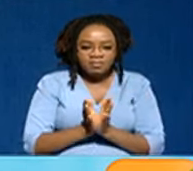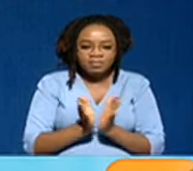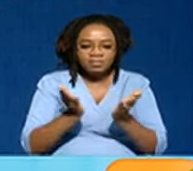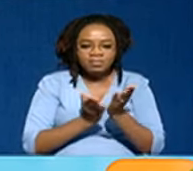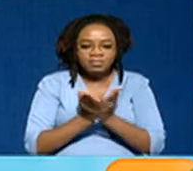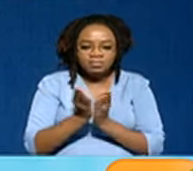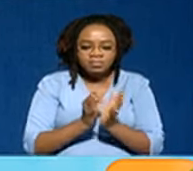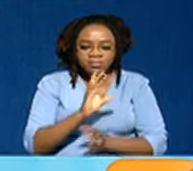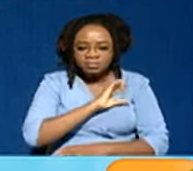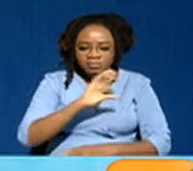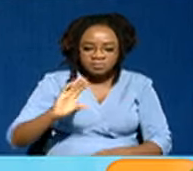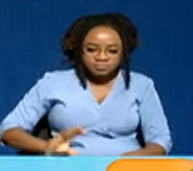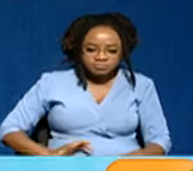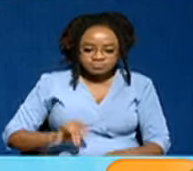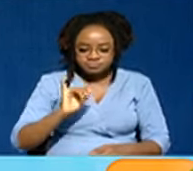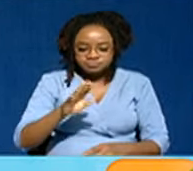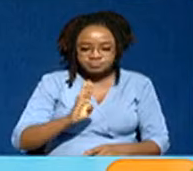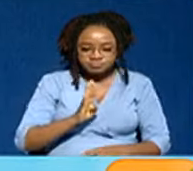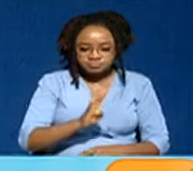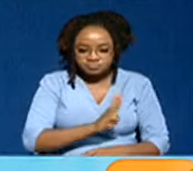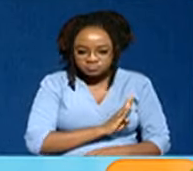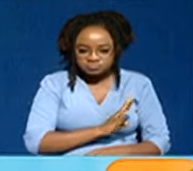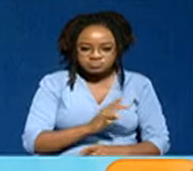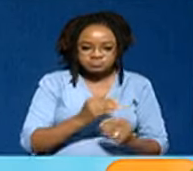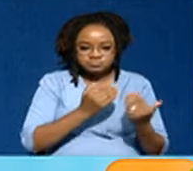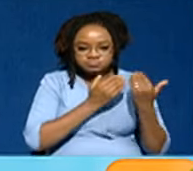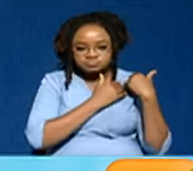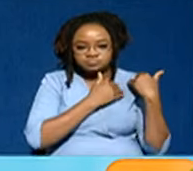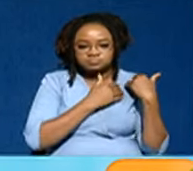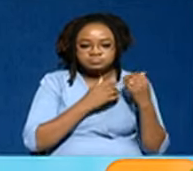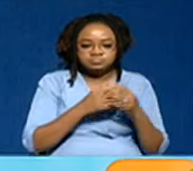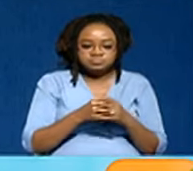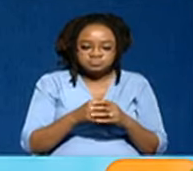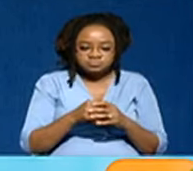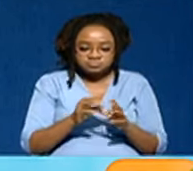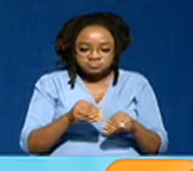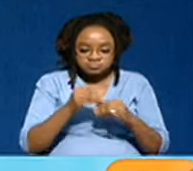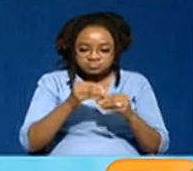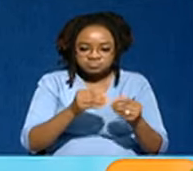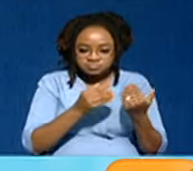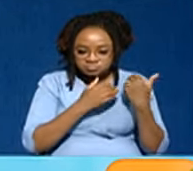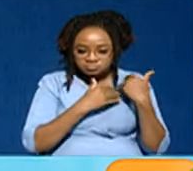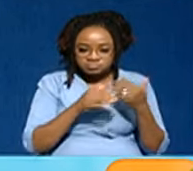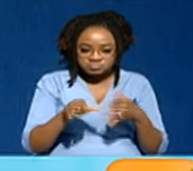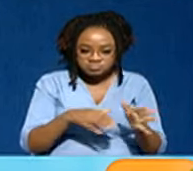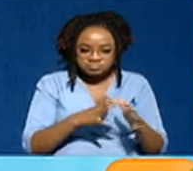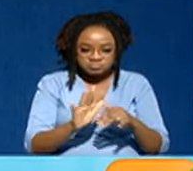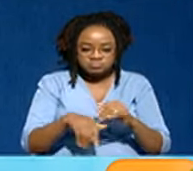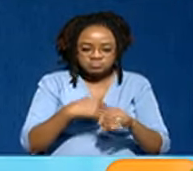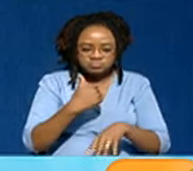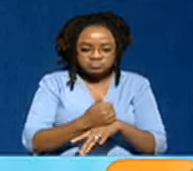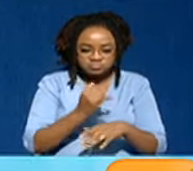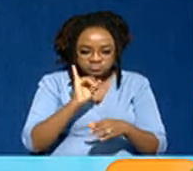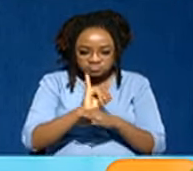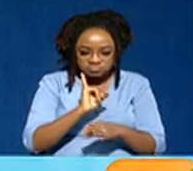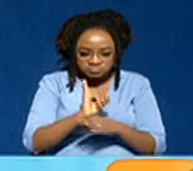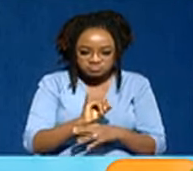which is the body that is mandated, has given an establishment for interns, and it has given job